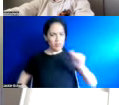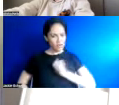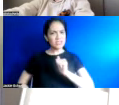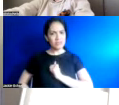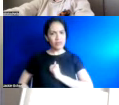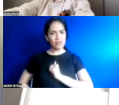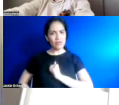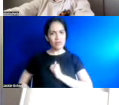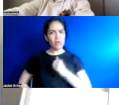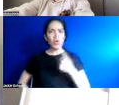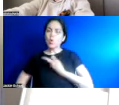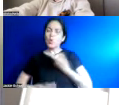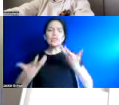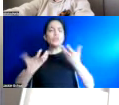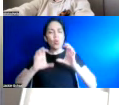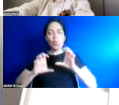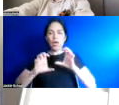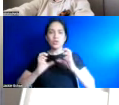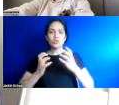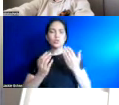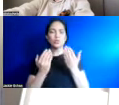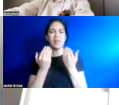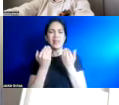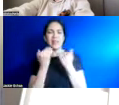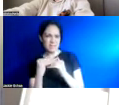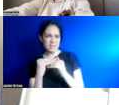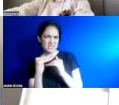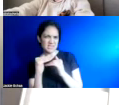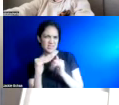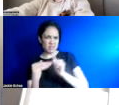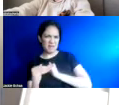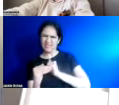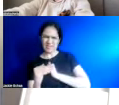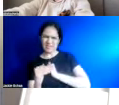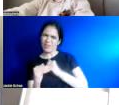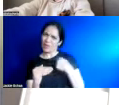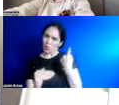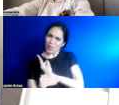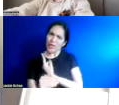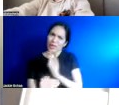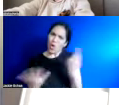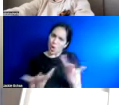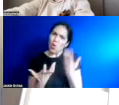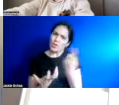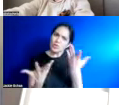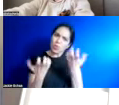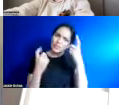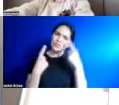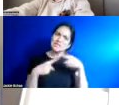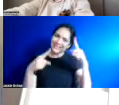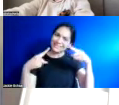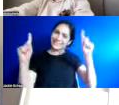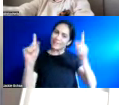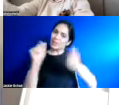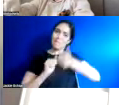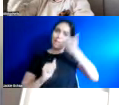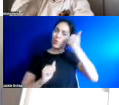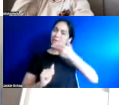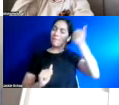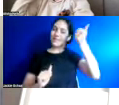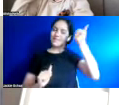restrict one from the other. So it only makes sense educationally, also